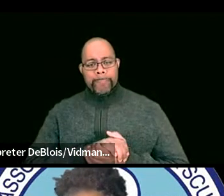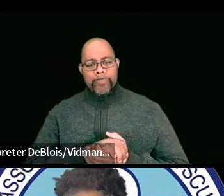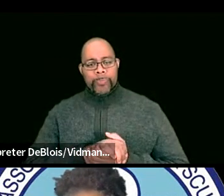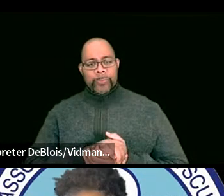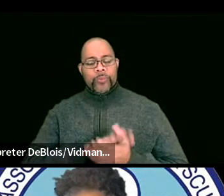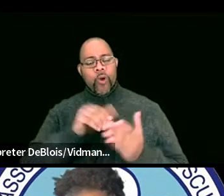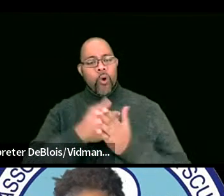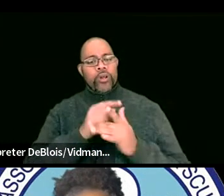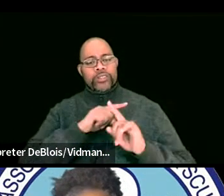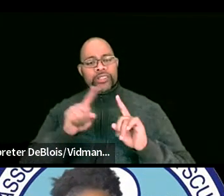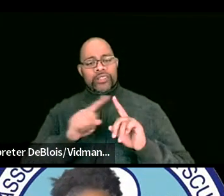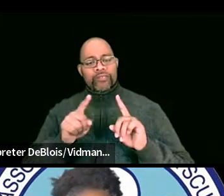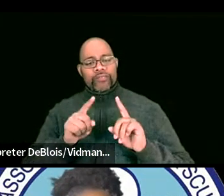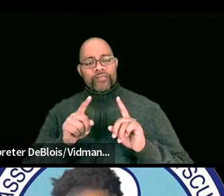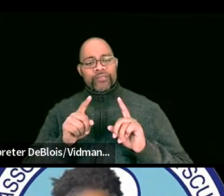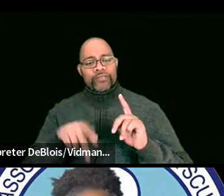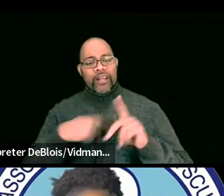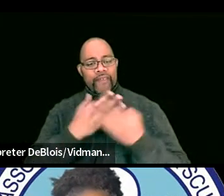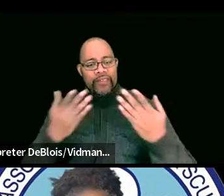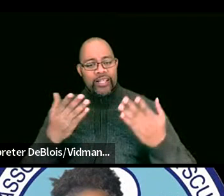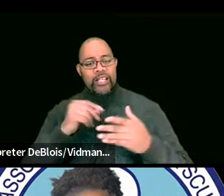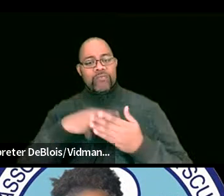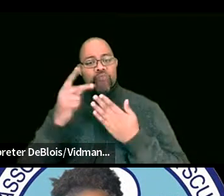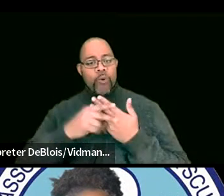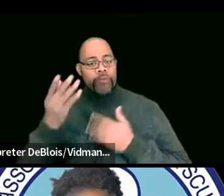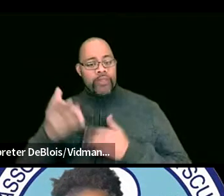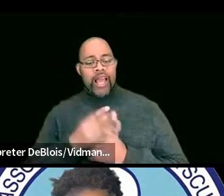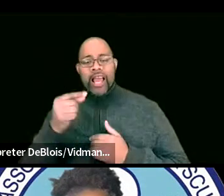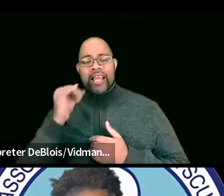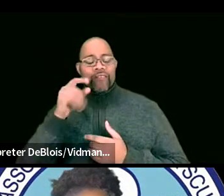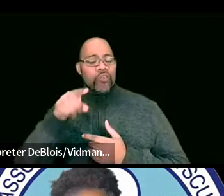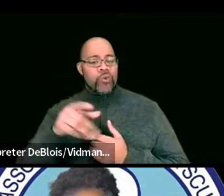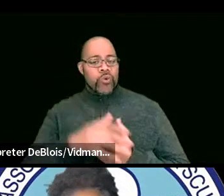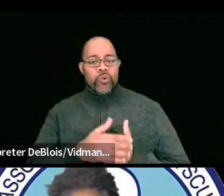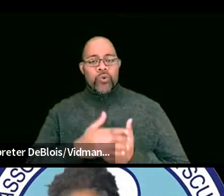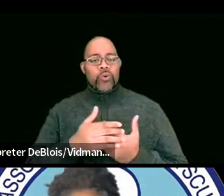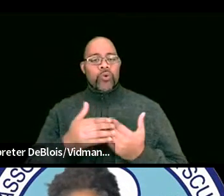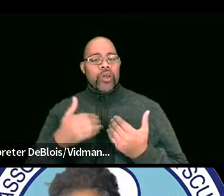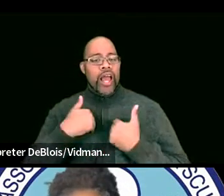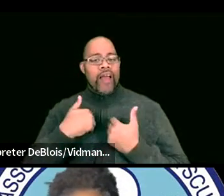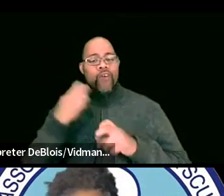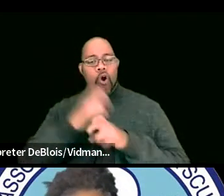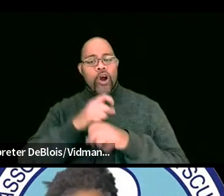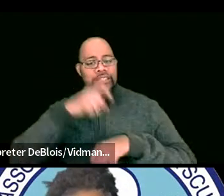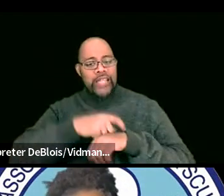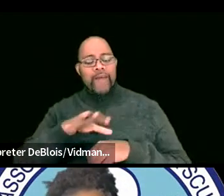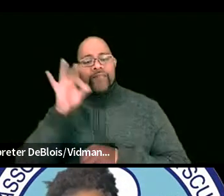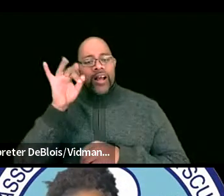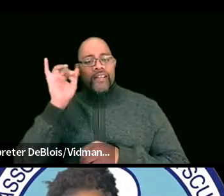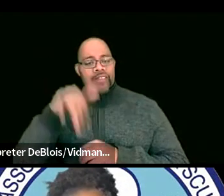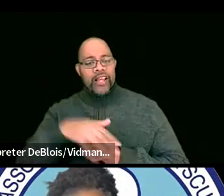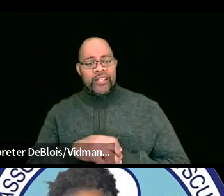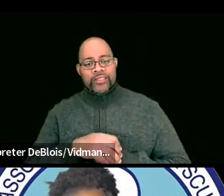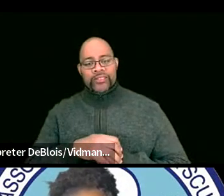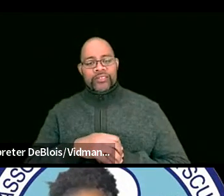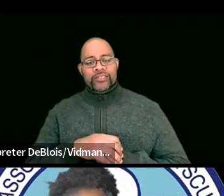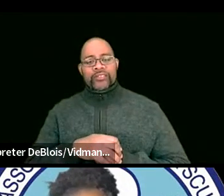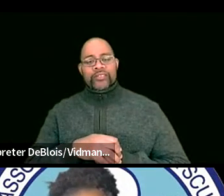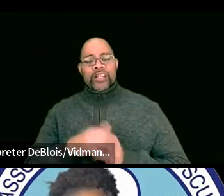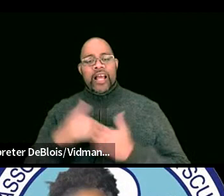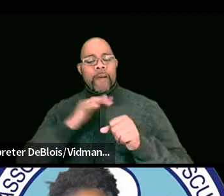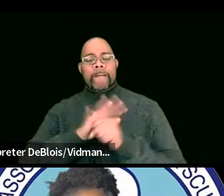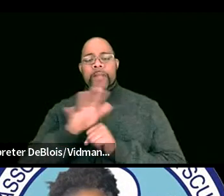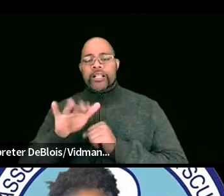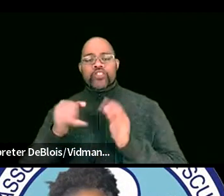there's all sorts of things and programs out there. And even if you are having a hard time finding those, there's plenty